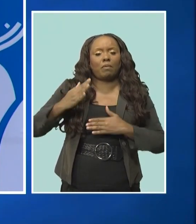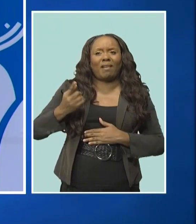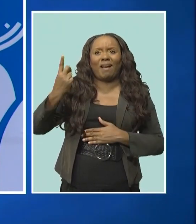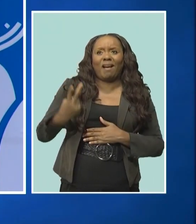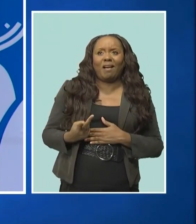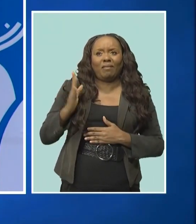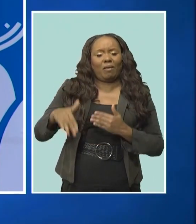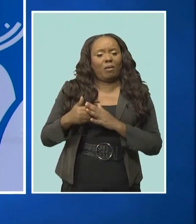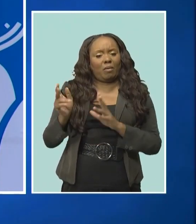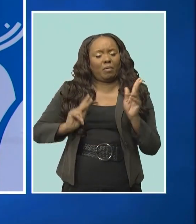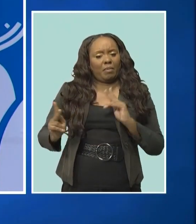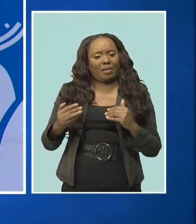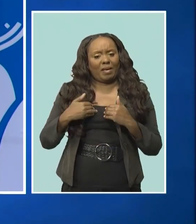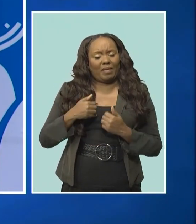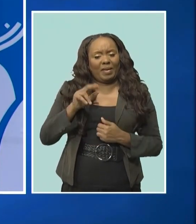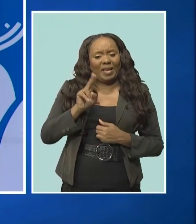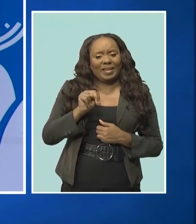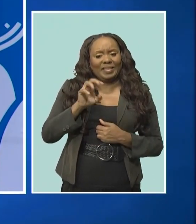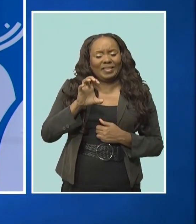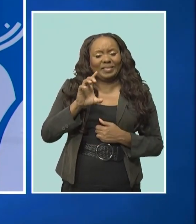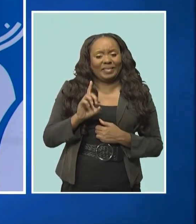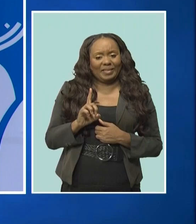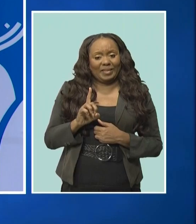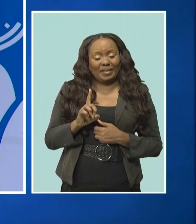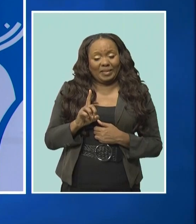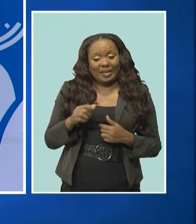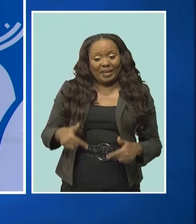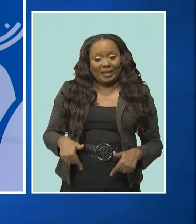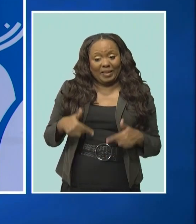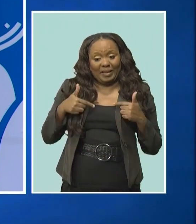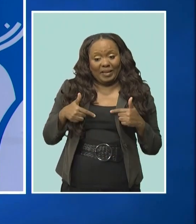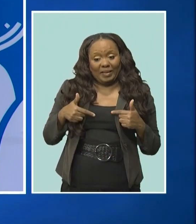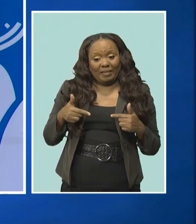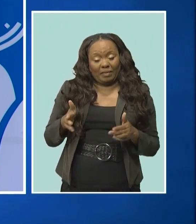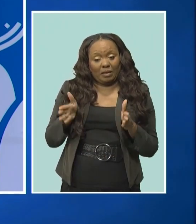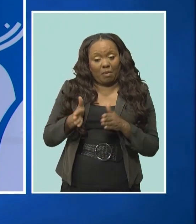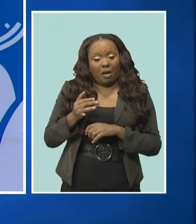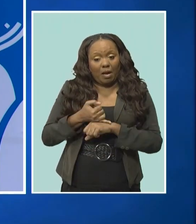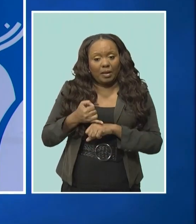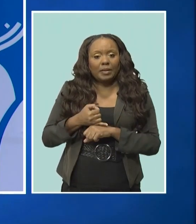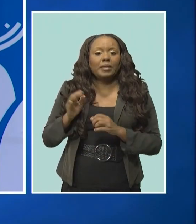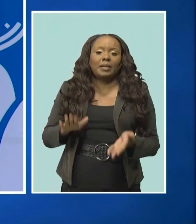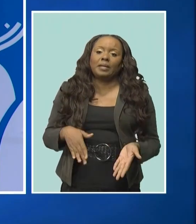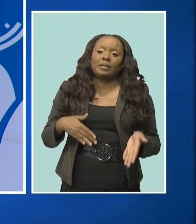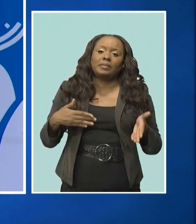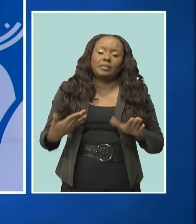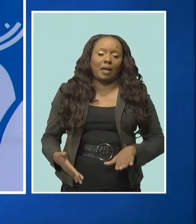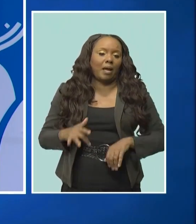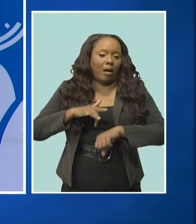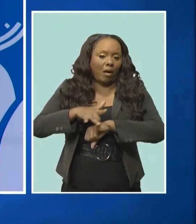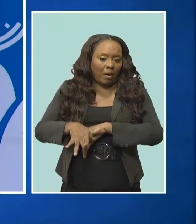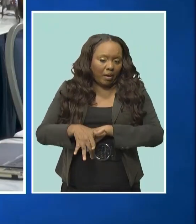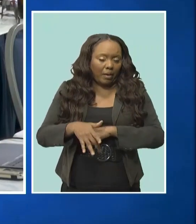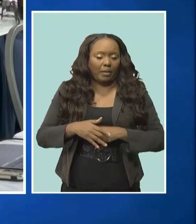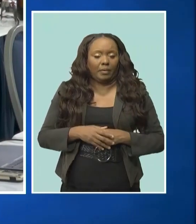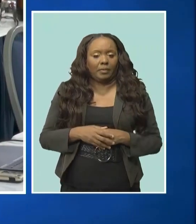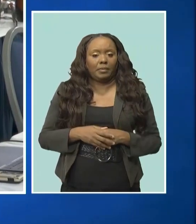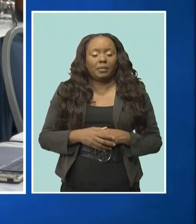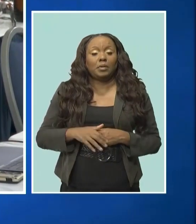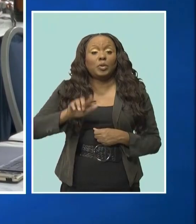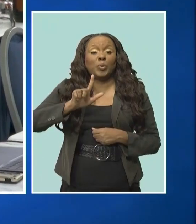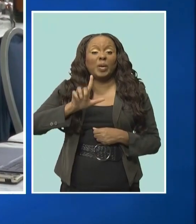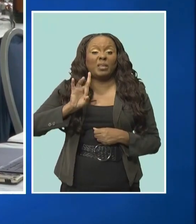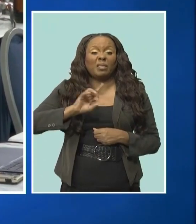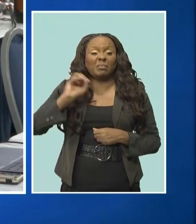with NCDs in SIDS dying prematurely, and with risk factors showing that 28%